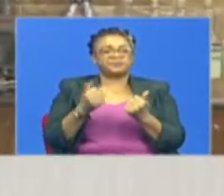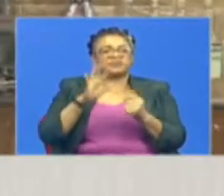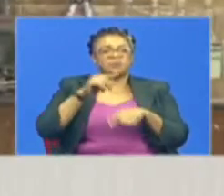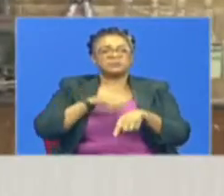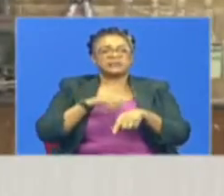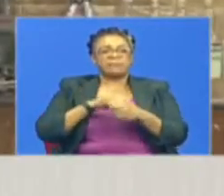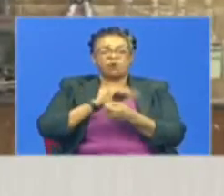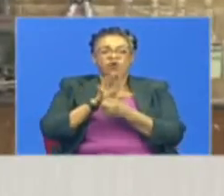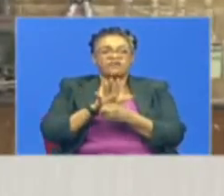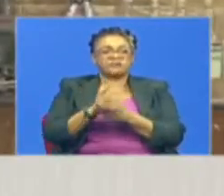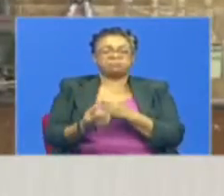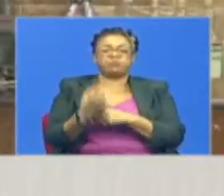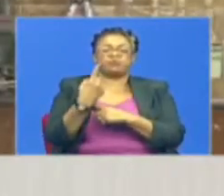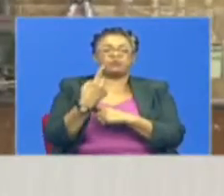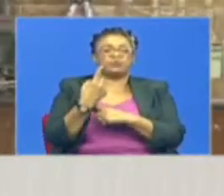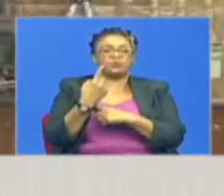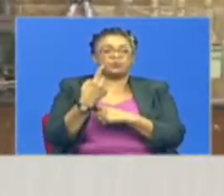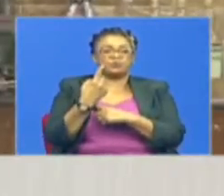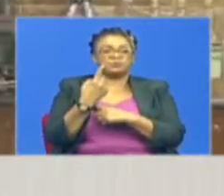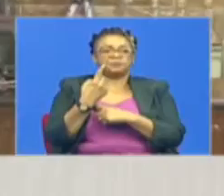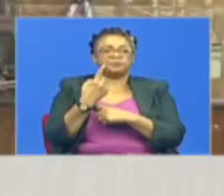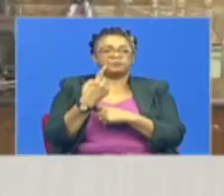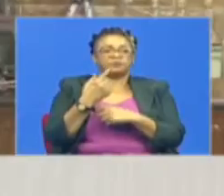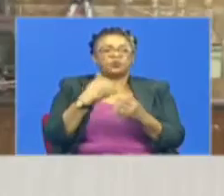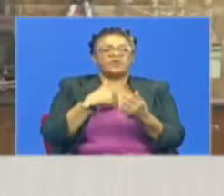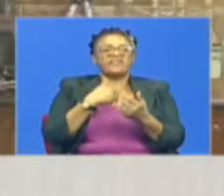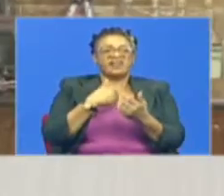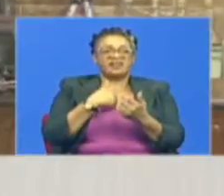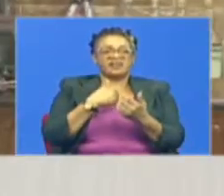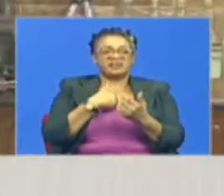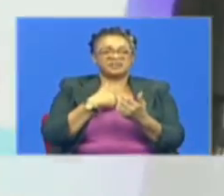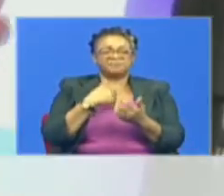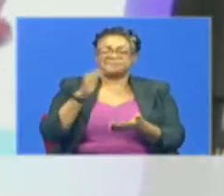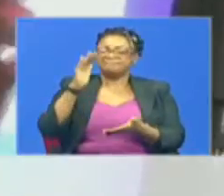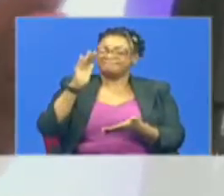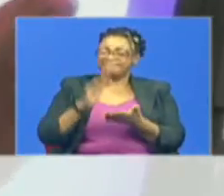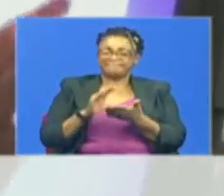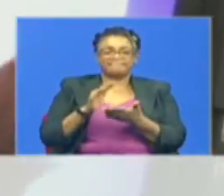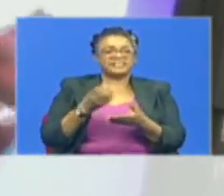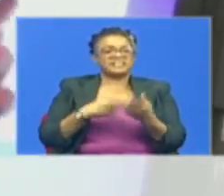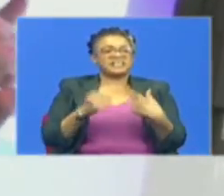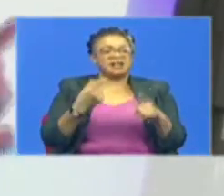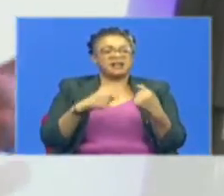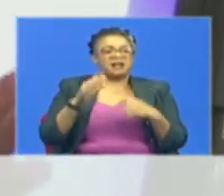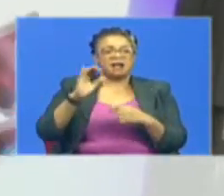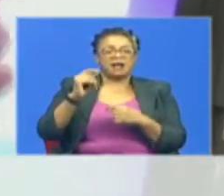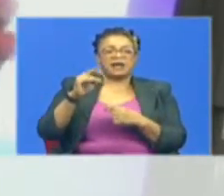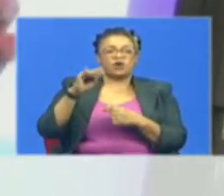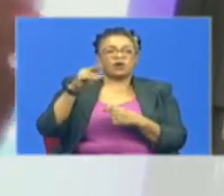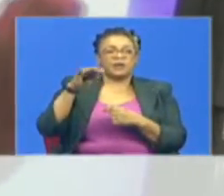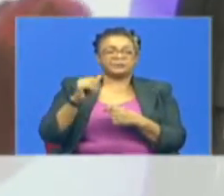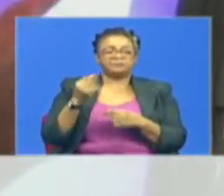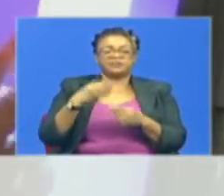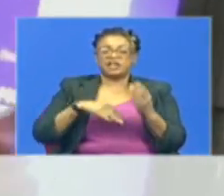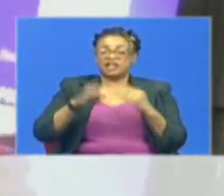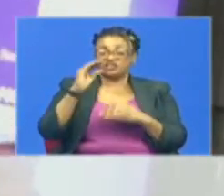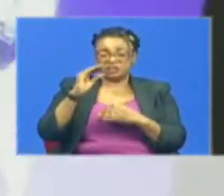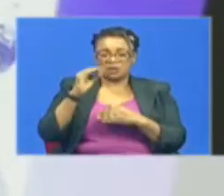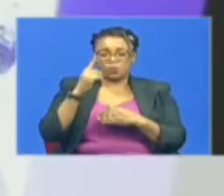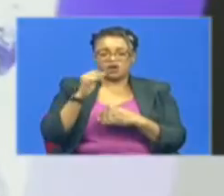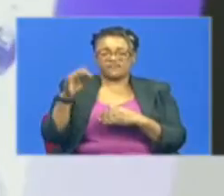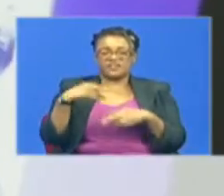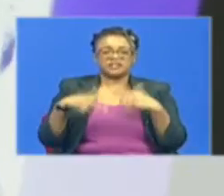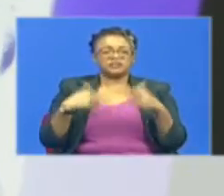came, we've seen a significant reduction in sales. Caroline Chobet, a cashier at one of the restaurants